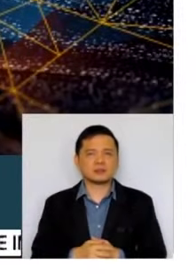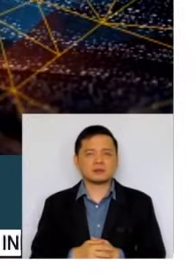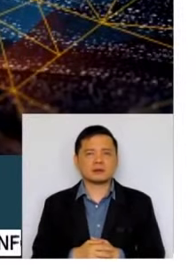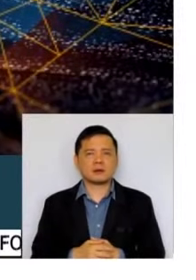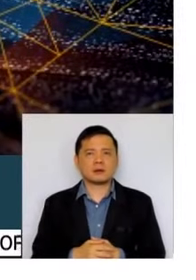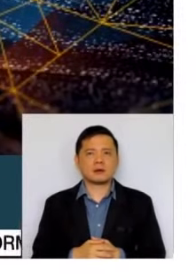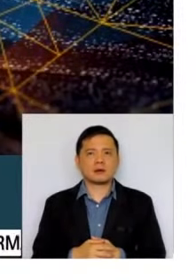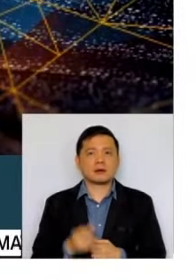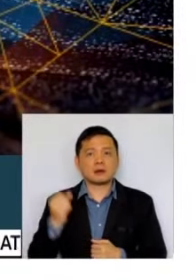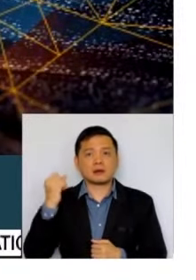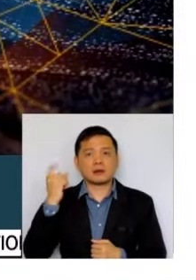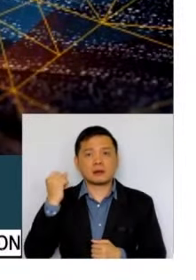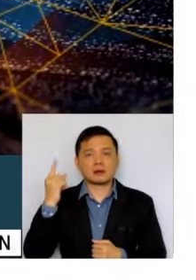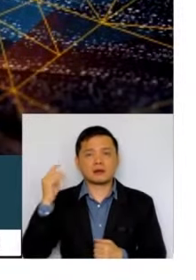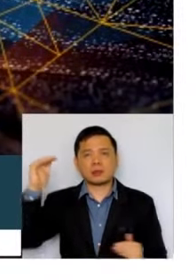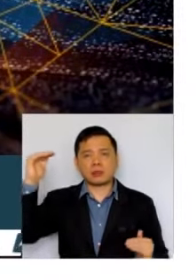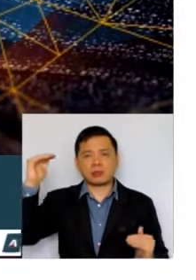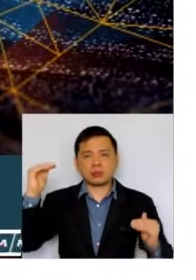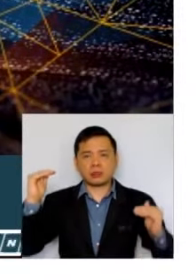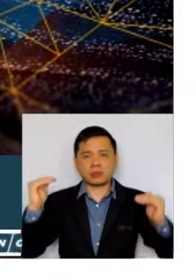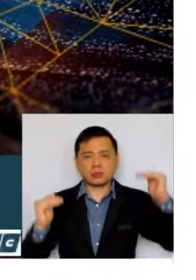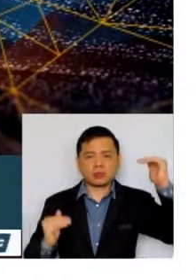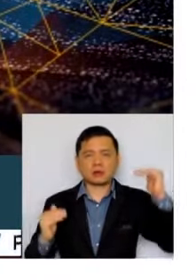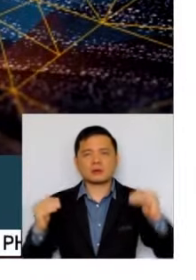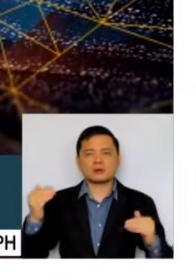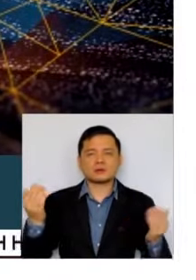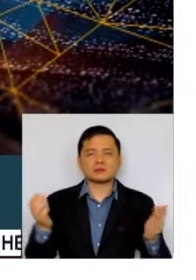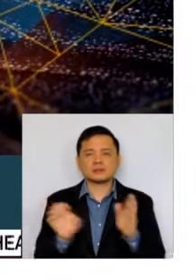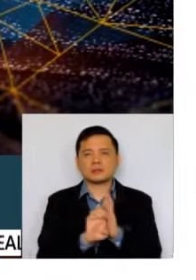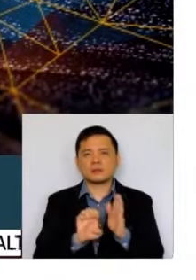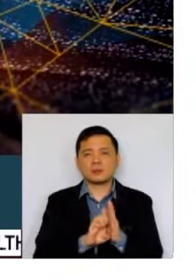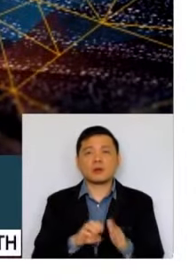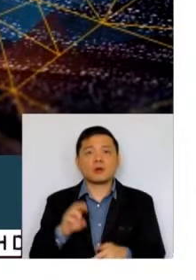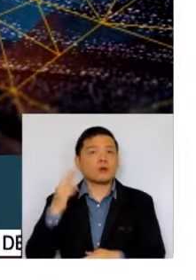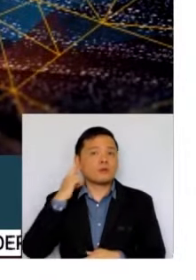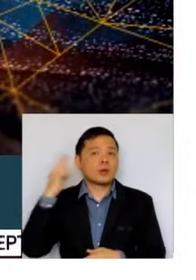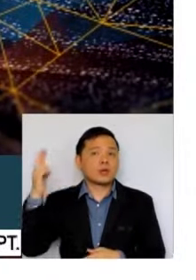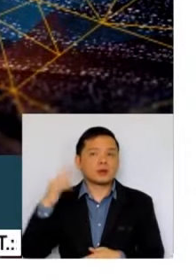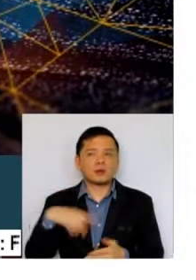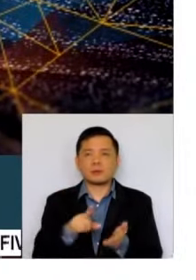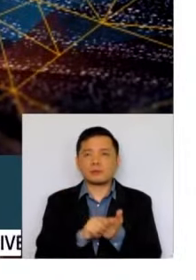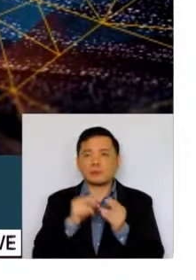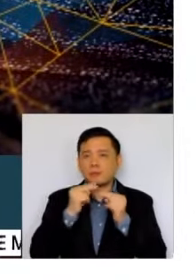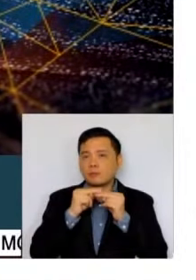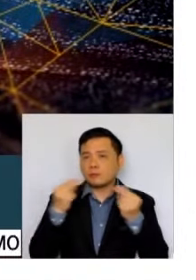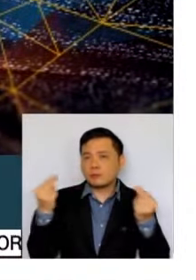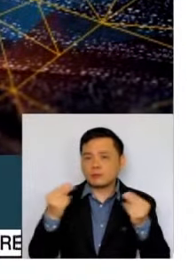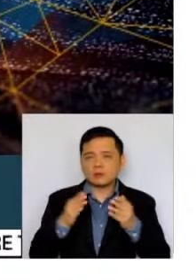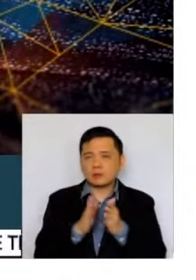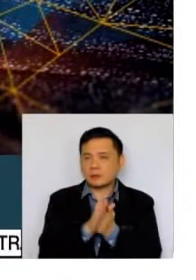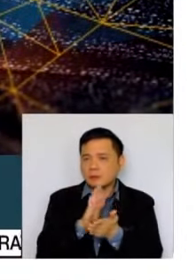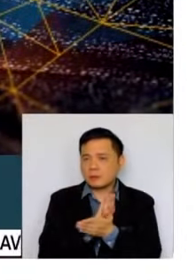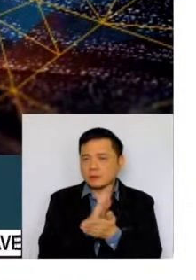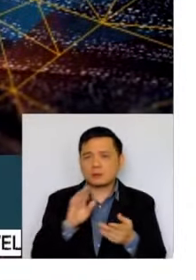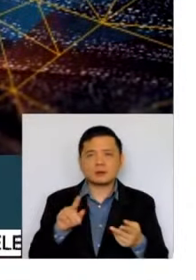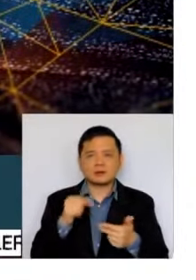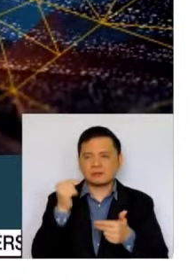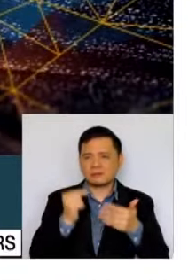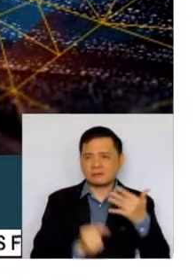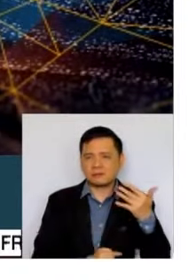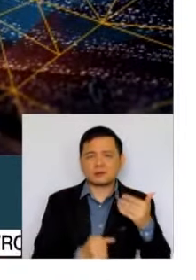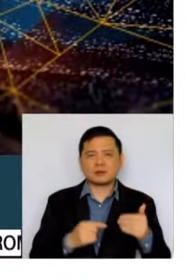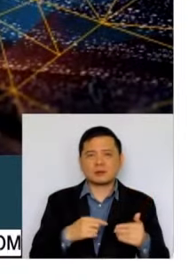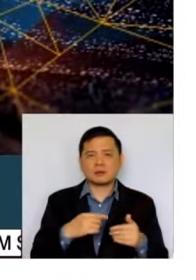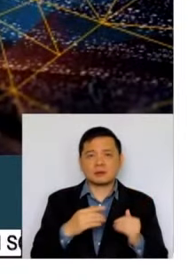overtaken platforms like radio, print, and out of home, again, because of